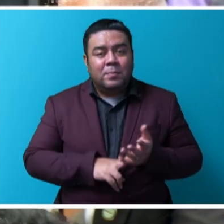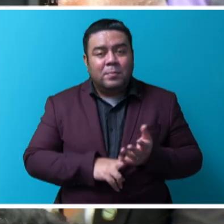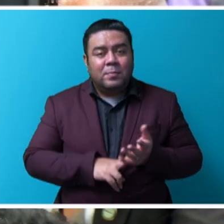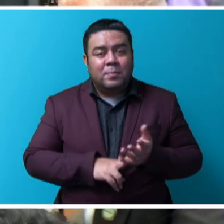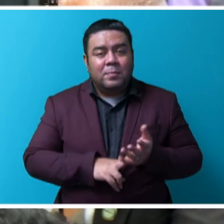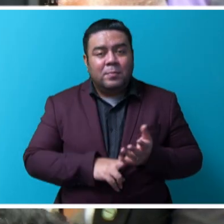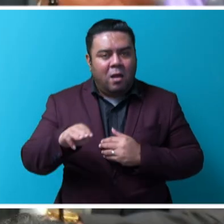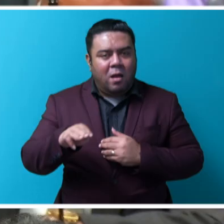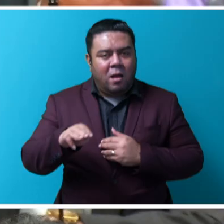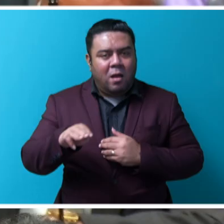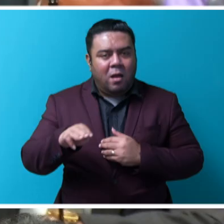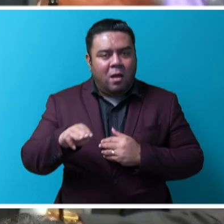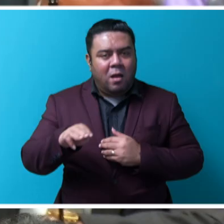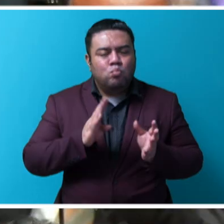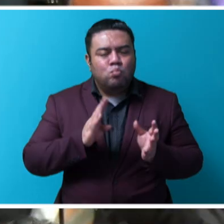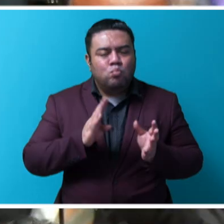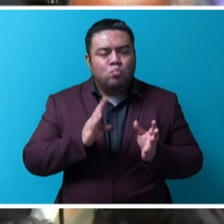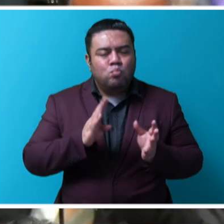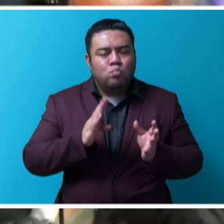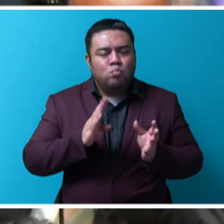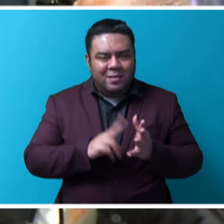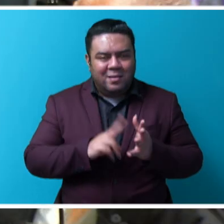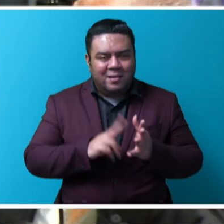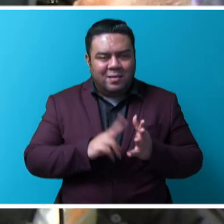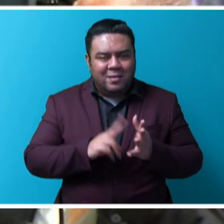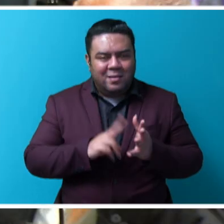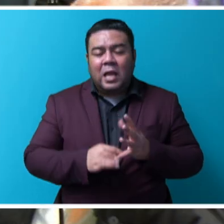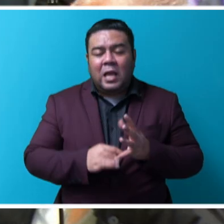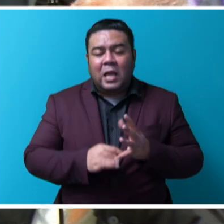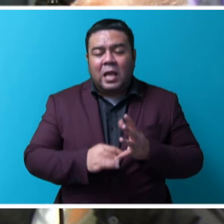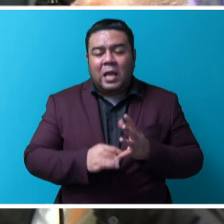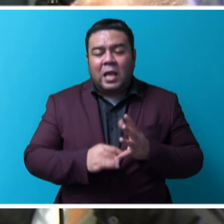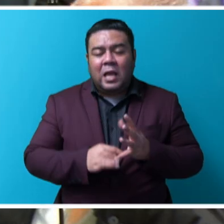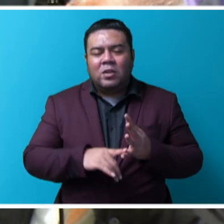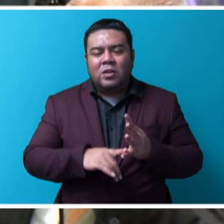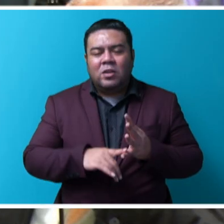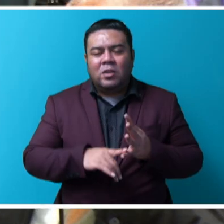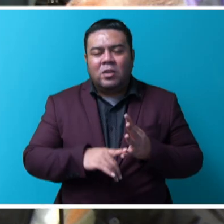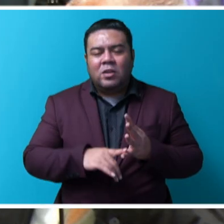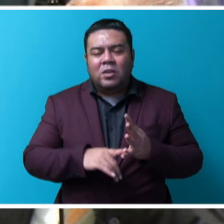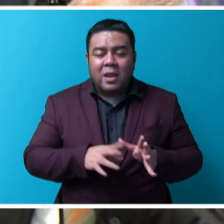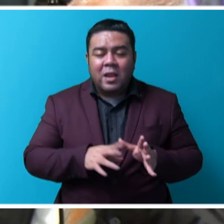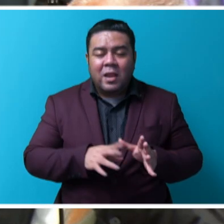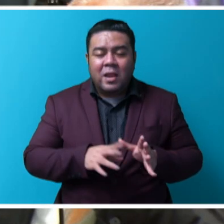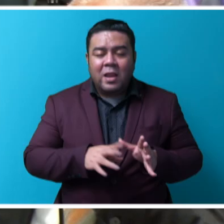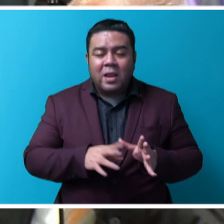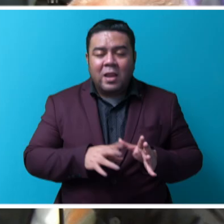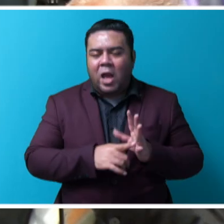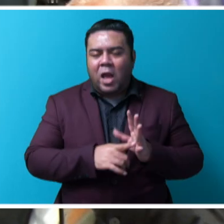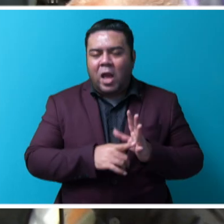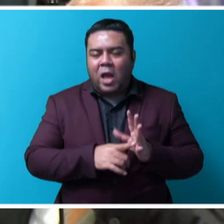and capacity. It is an investment in the future, our people, our land, and our sovereignty. This year, the Ministry has already